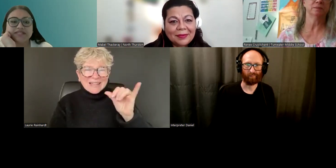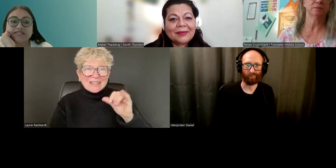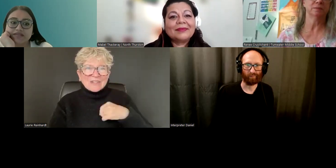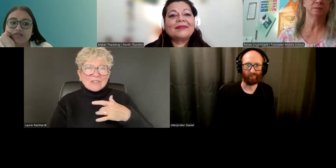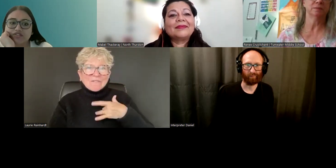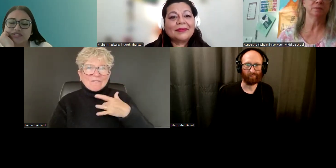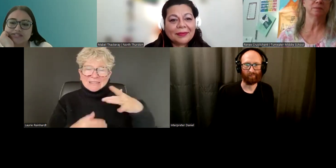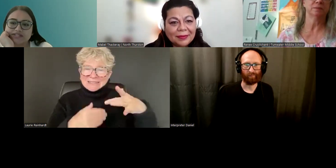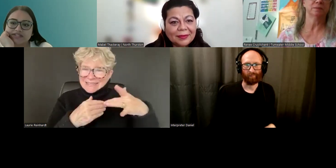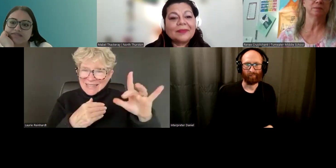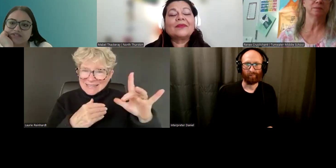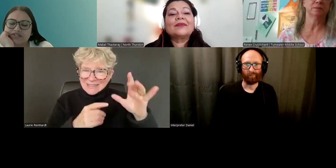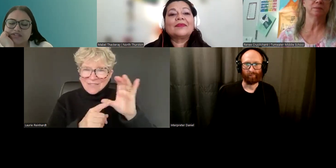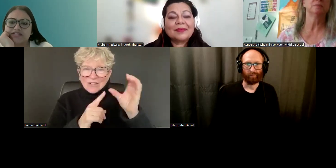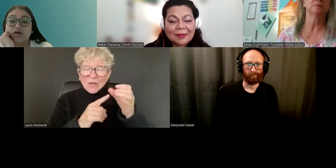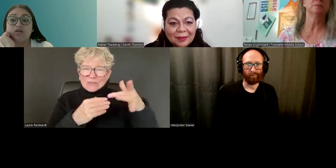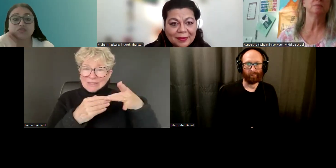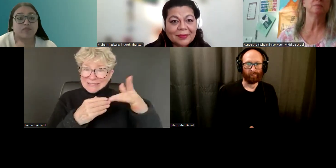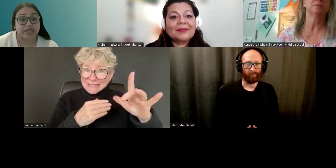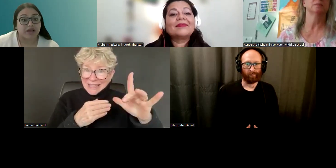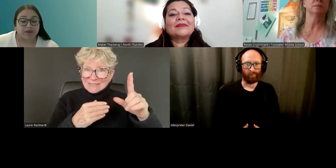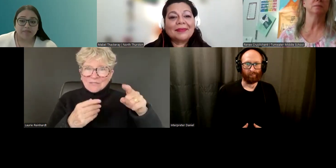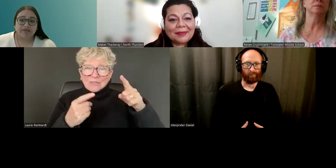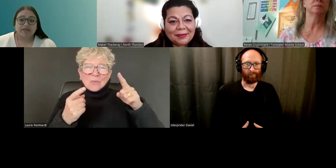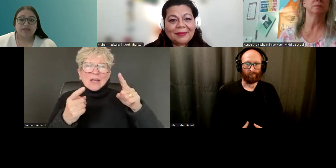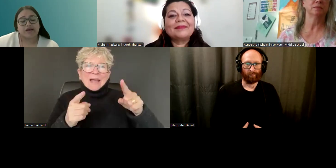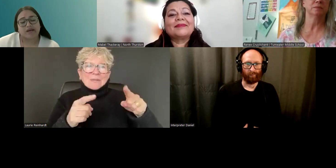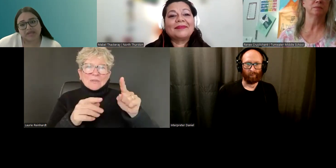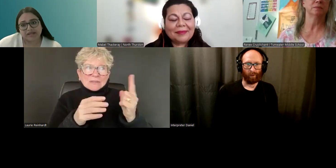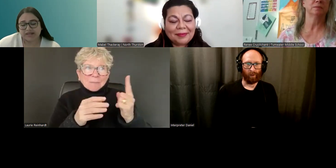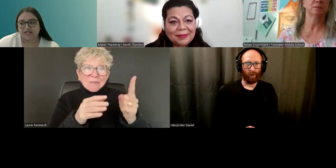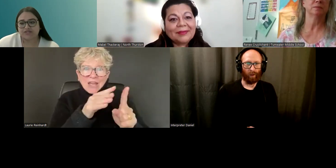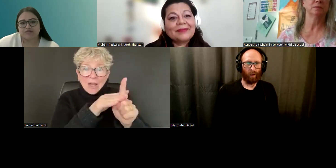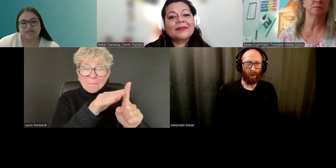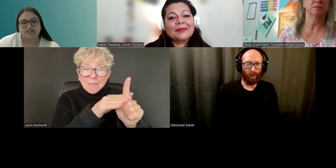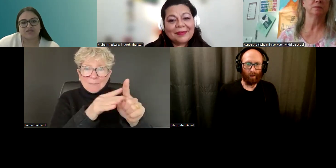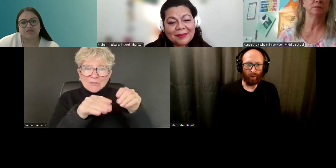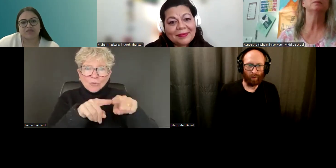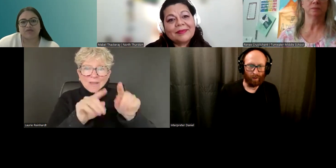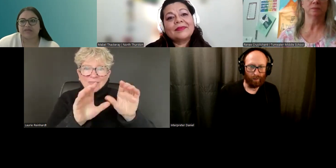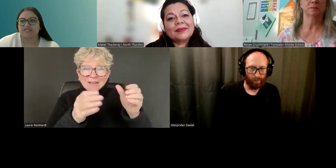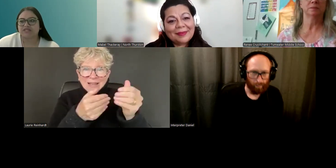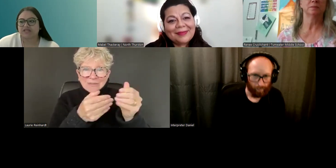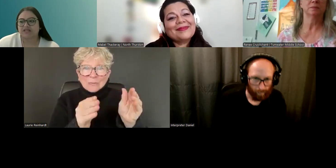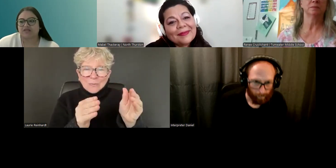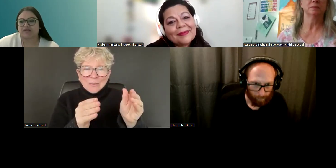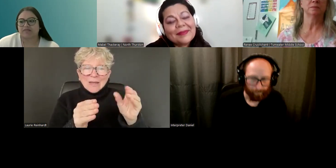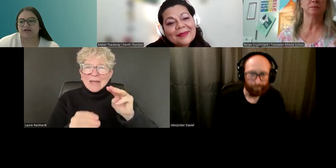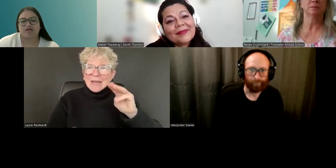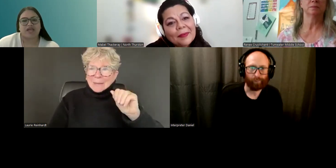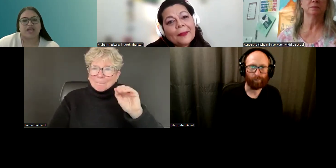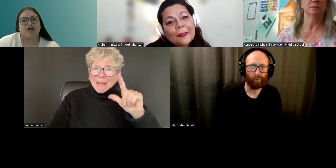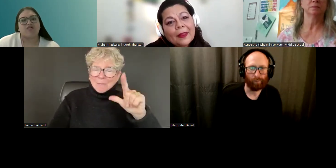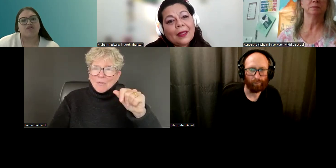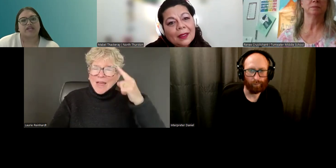very sensitive, culturally sensitive to the things that also may come up in the classroom. And so maybe it makes me think a little bit